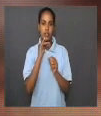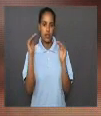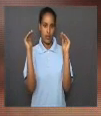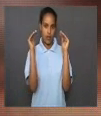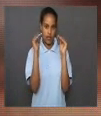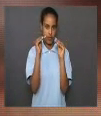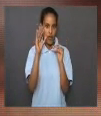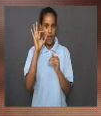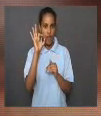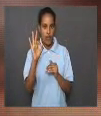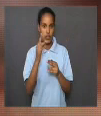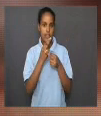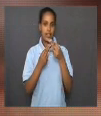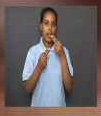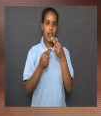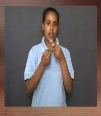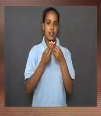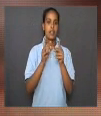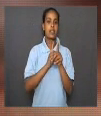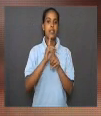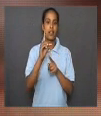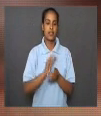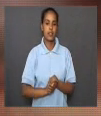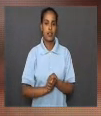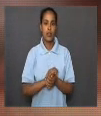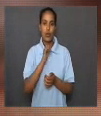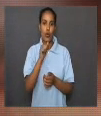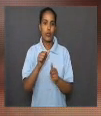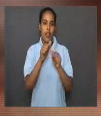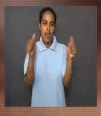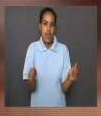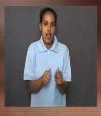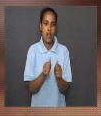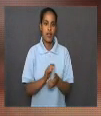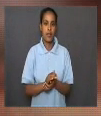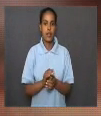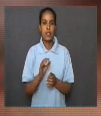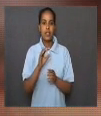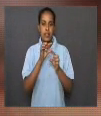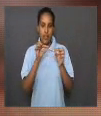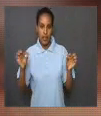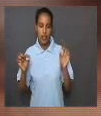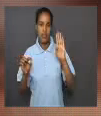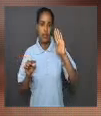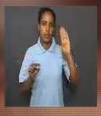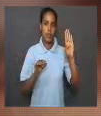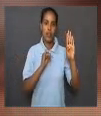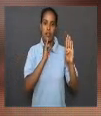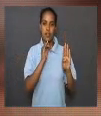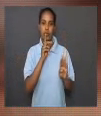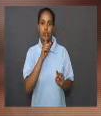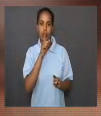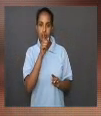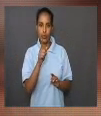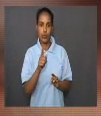false. Work is equal to force times distance, not area.